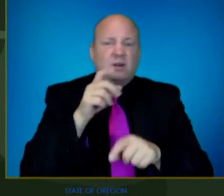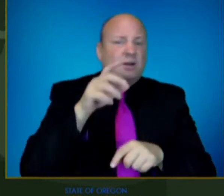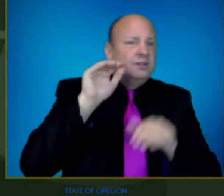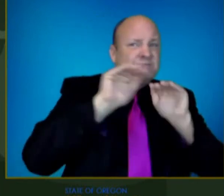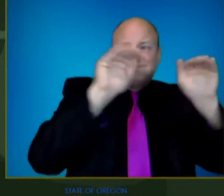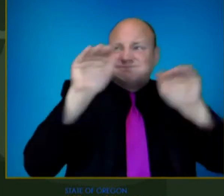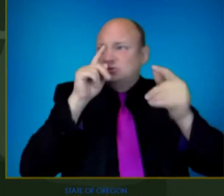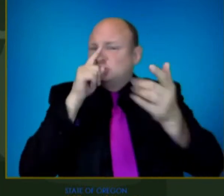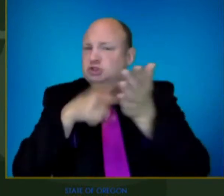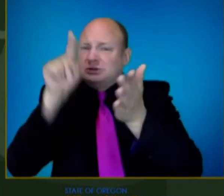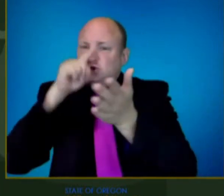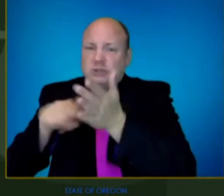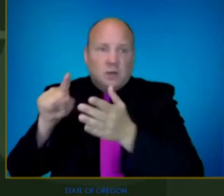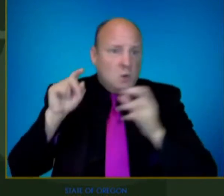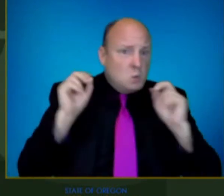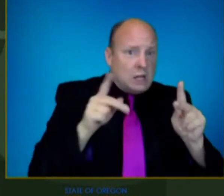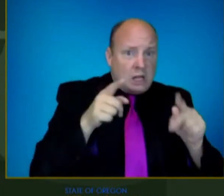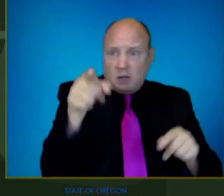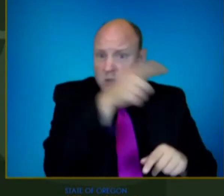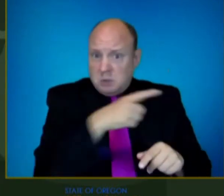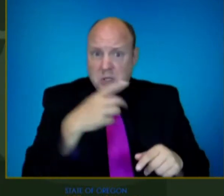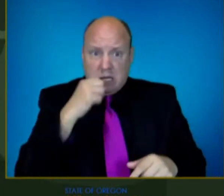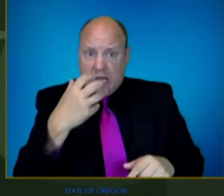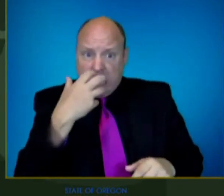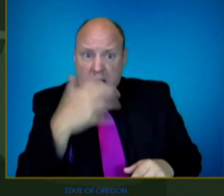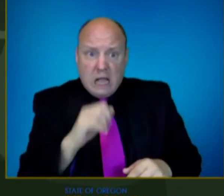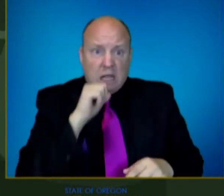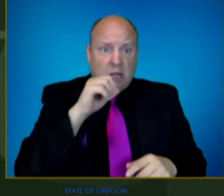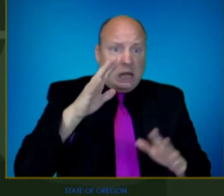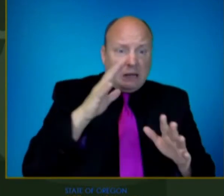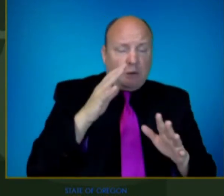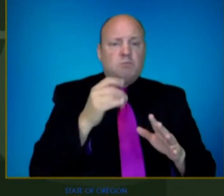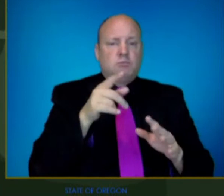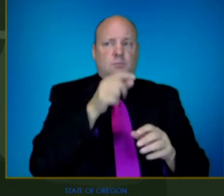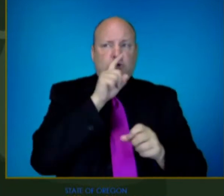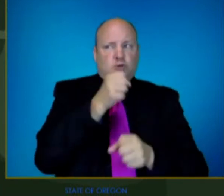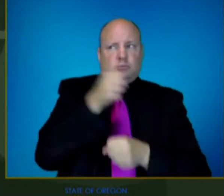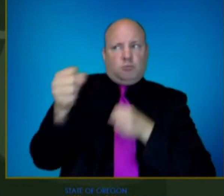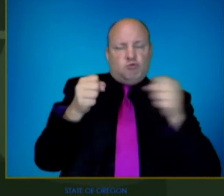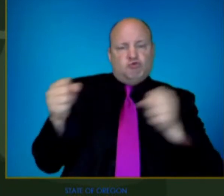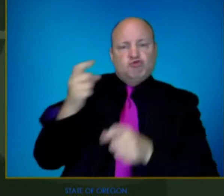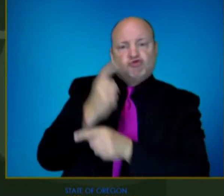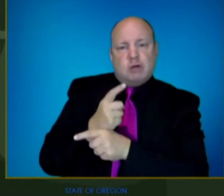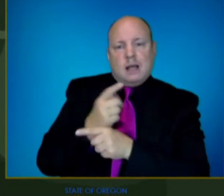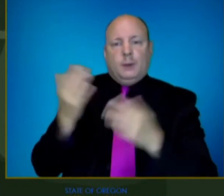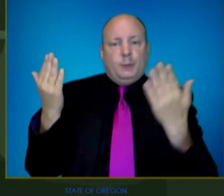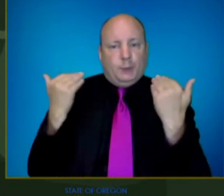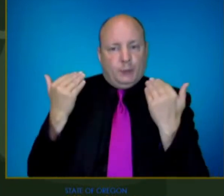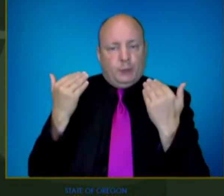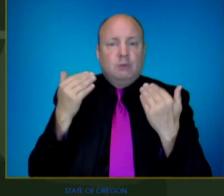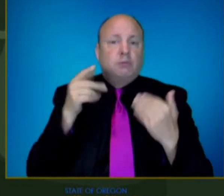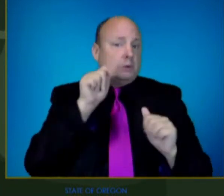center. Remind them that 211 is a great resource for information.